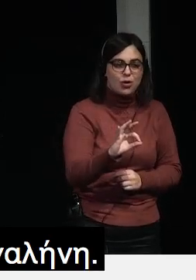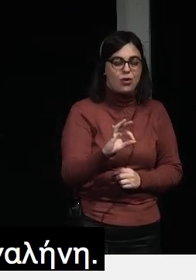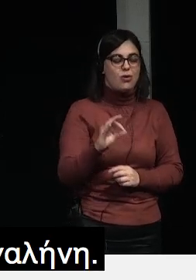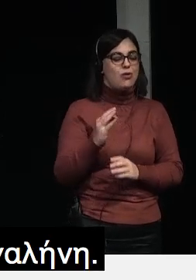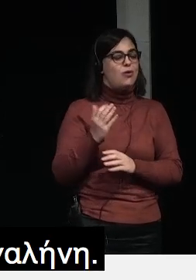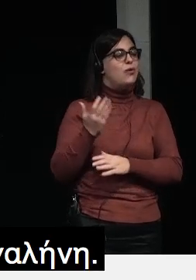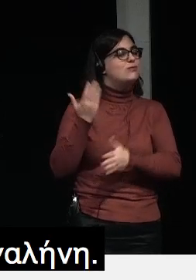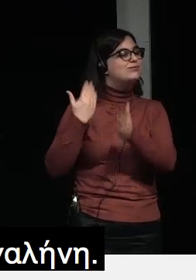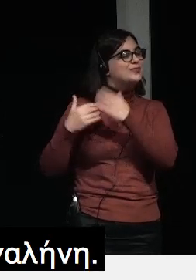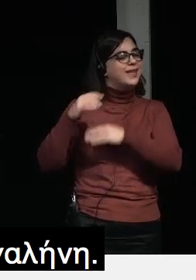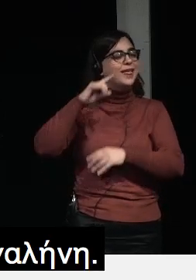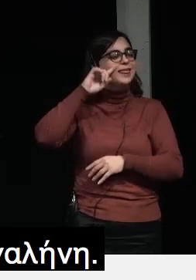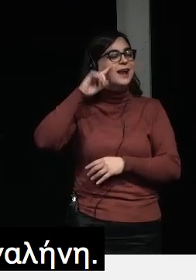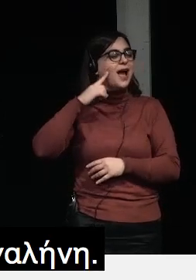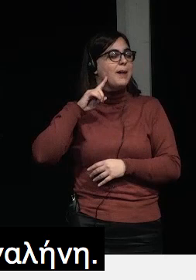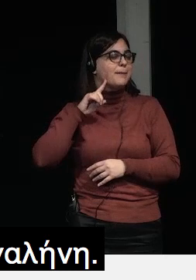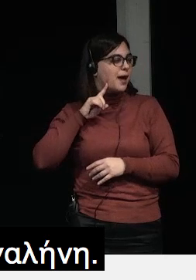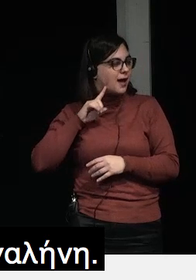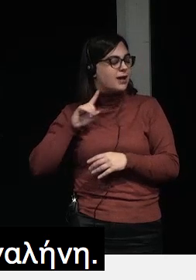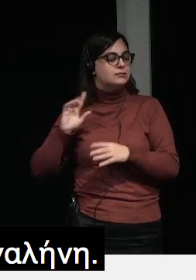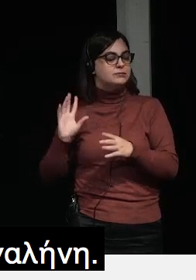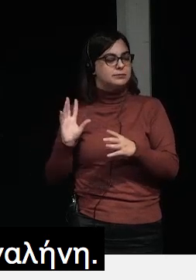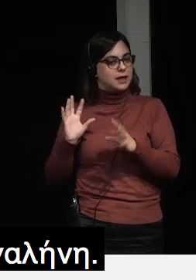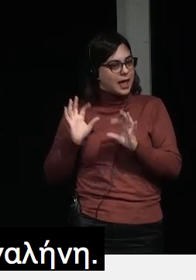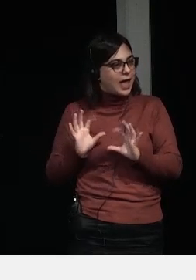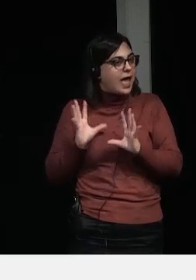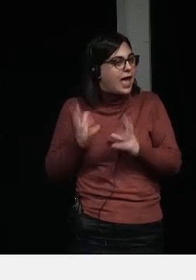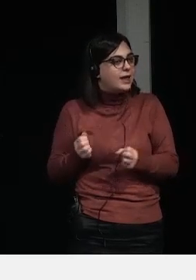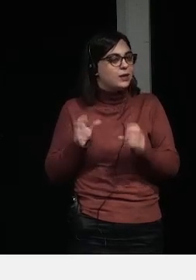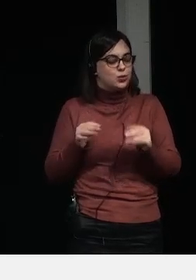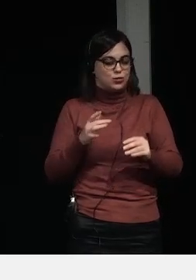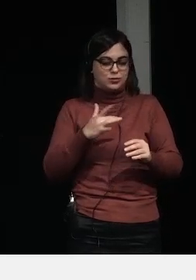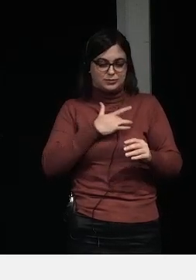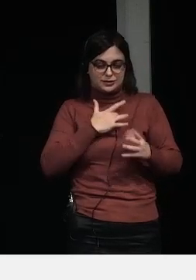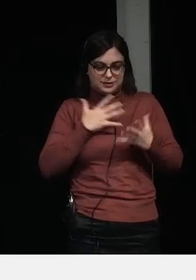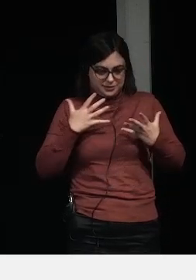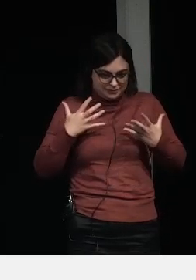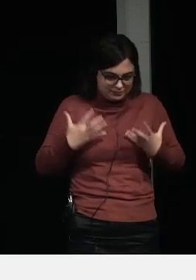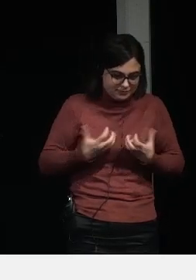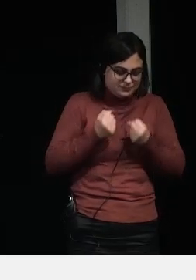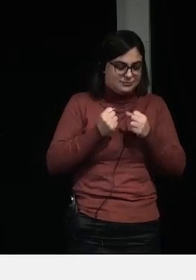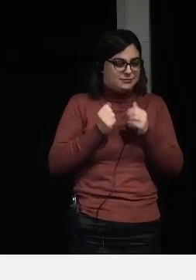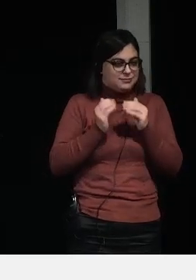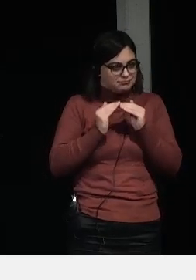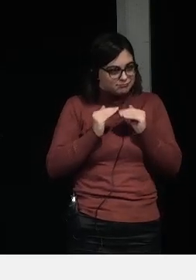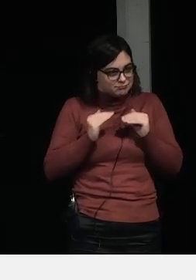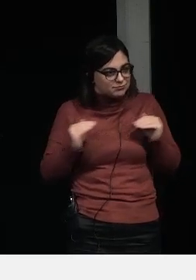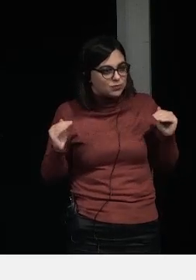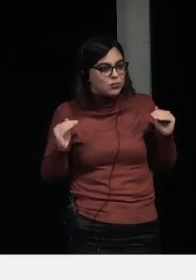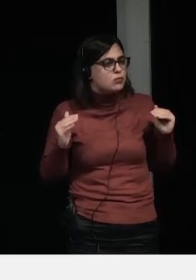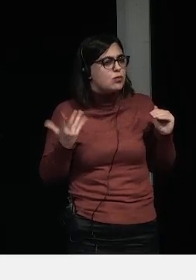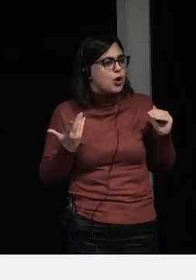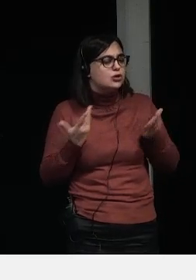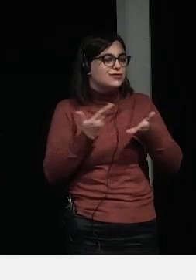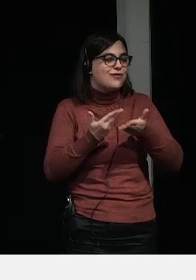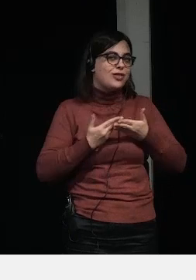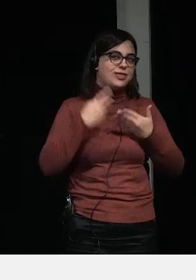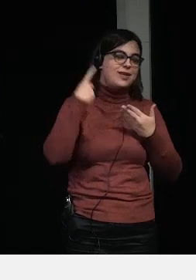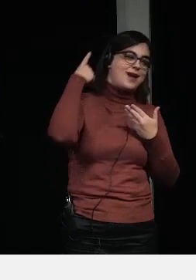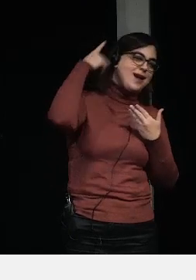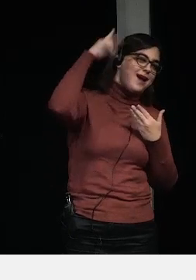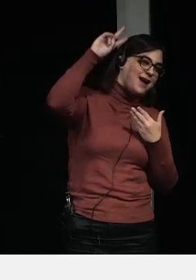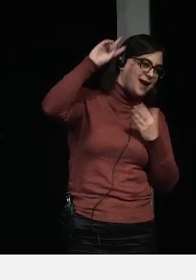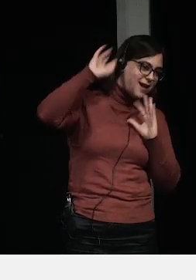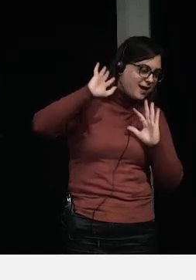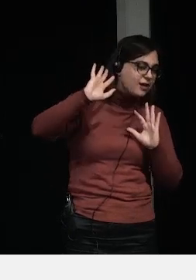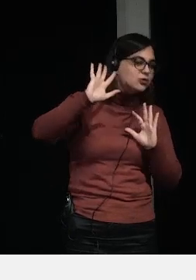highest dimension, it is very difficult to find peace. And the parallels that Morineau draw between Greek tragedy and mediation